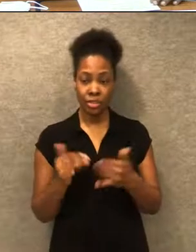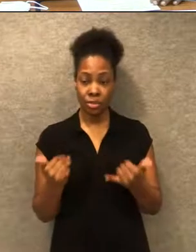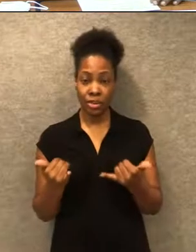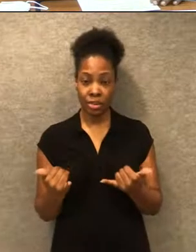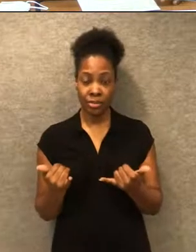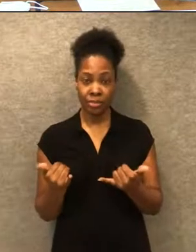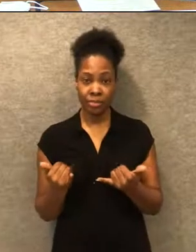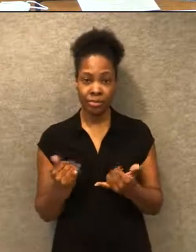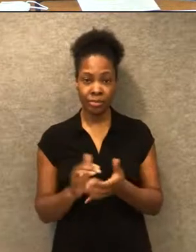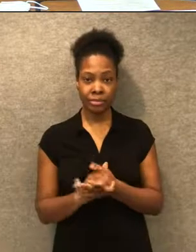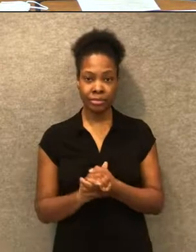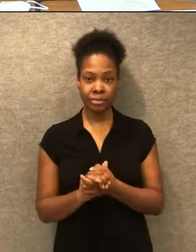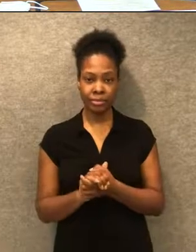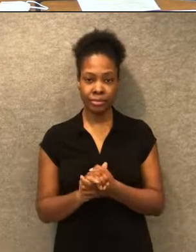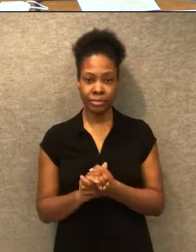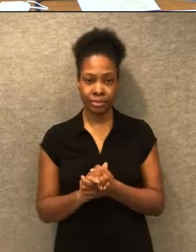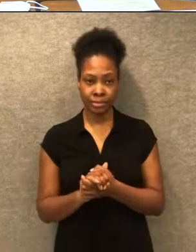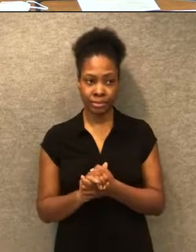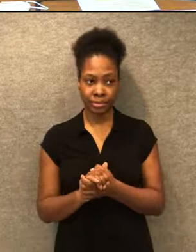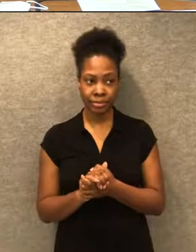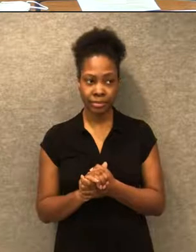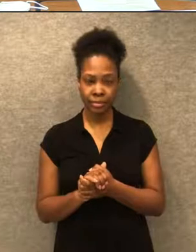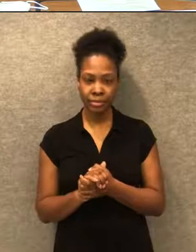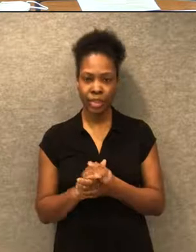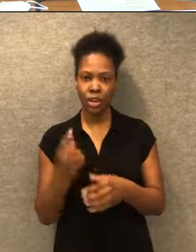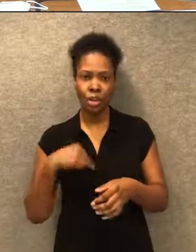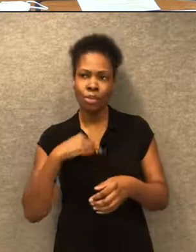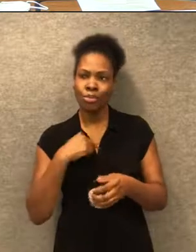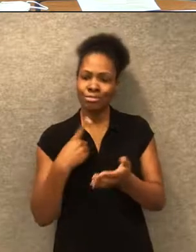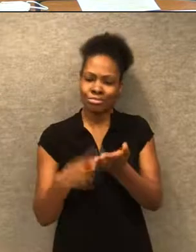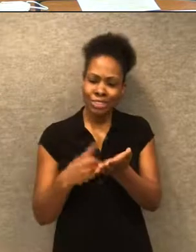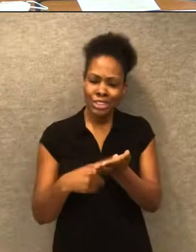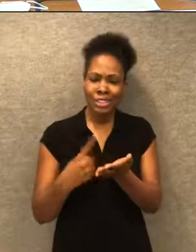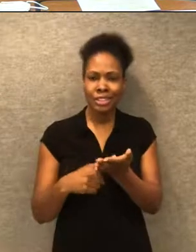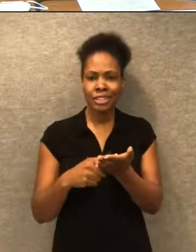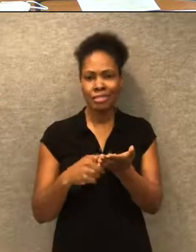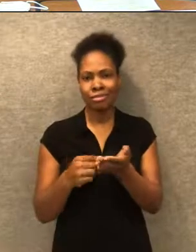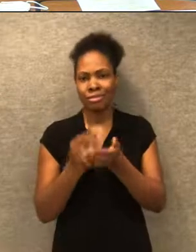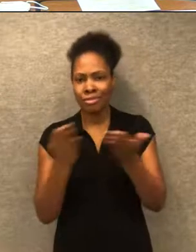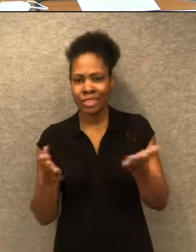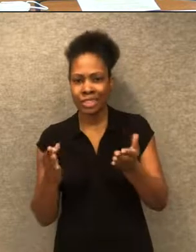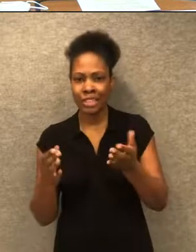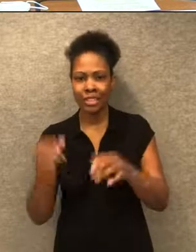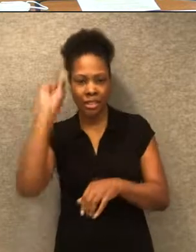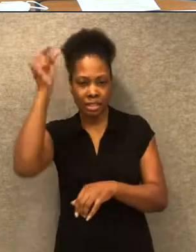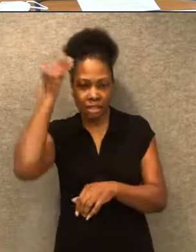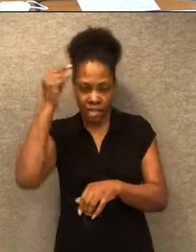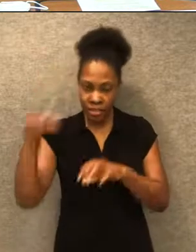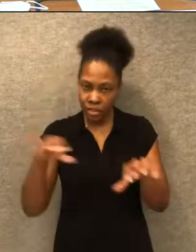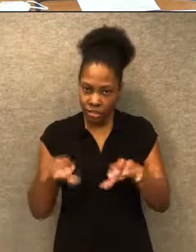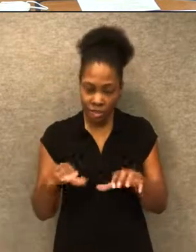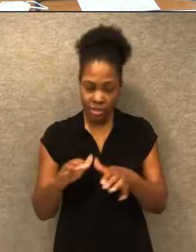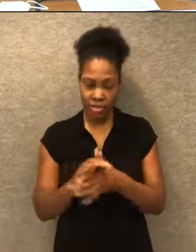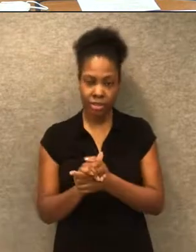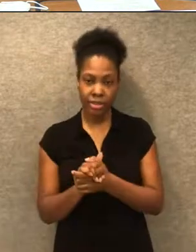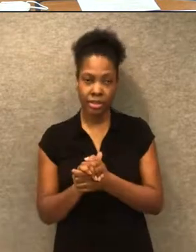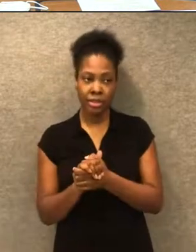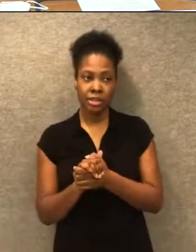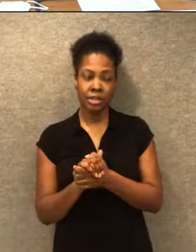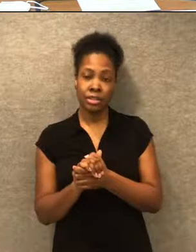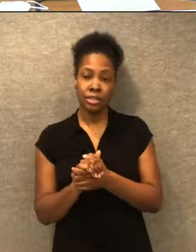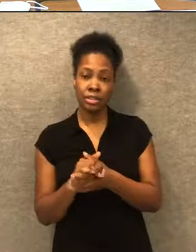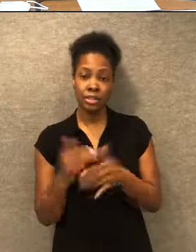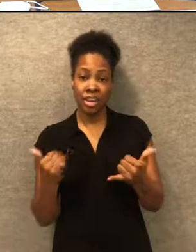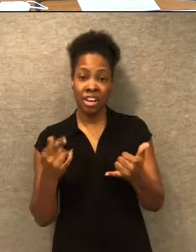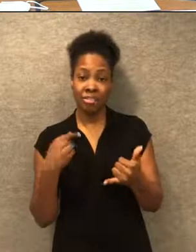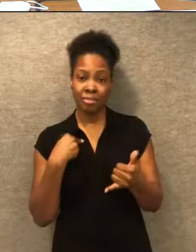quickly, and we'll get into what the governor did a little later, because I want to get into Dr. Anise Thomas, but I'm going to